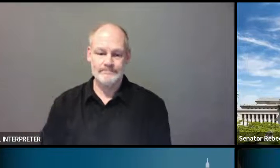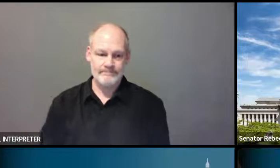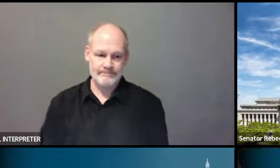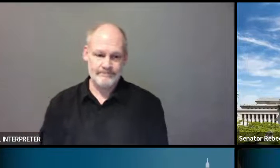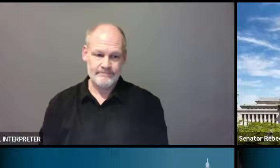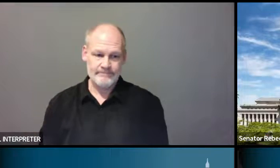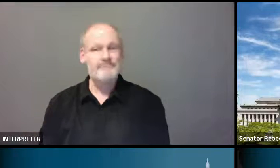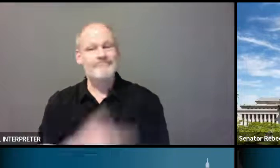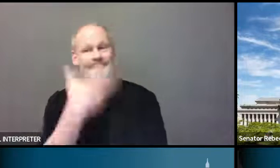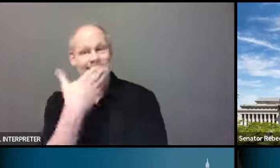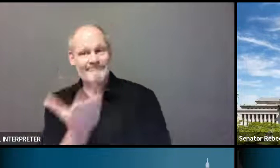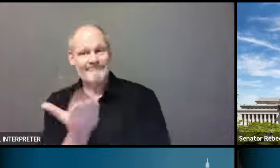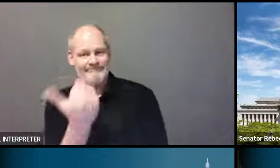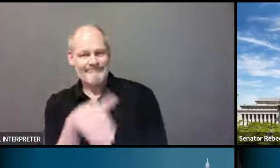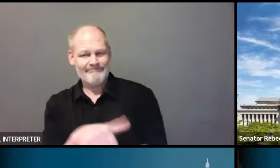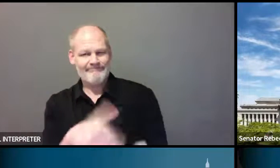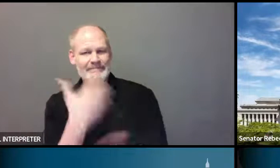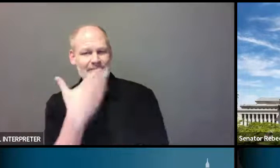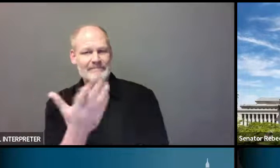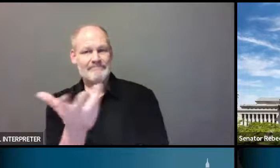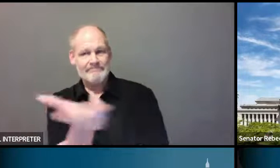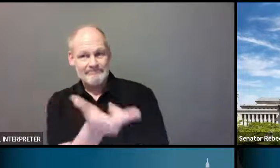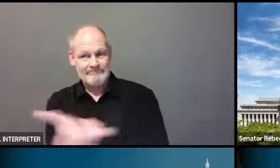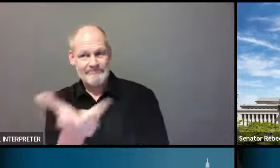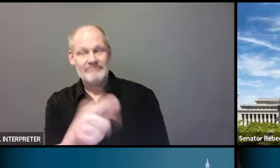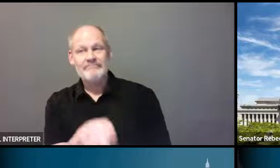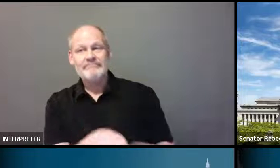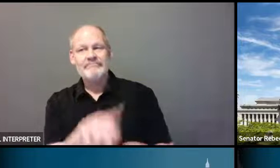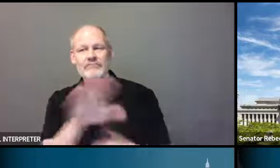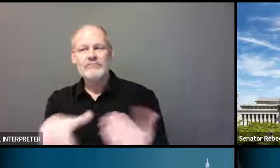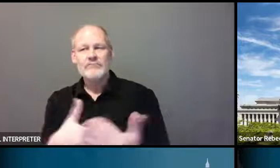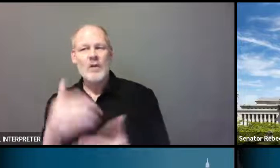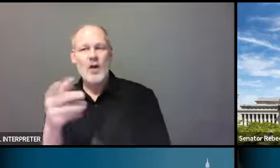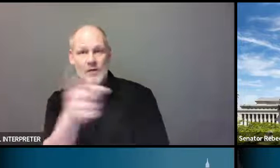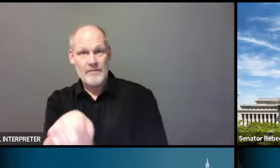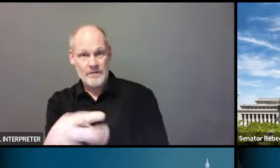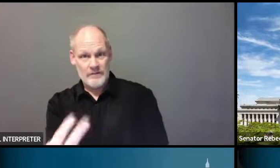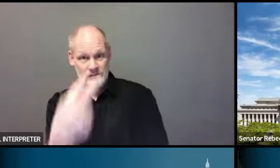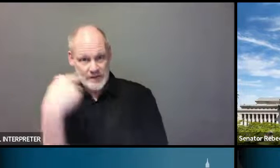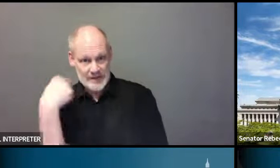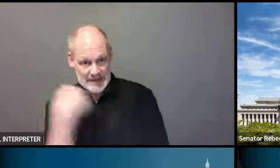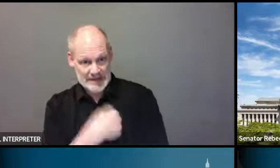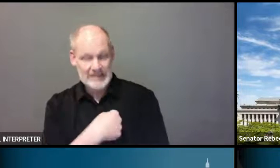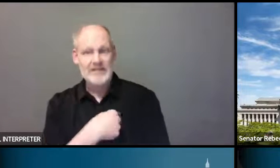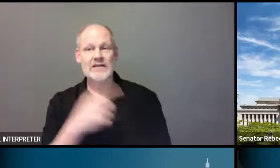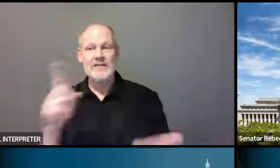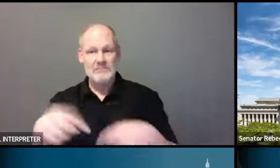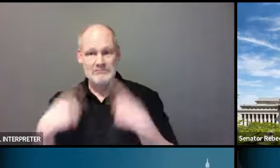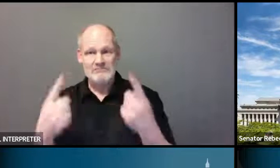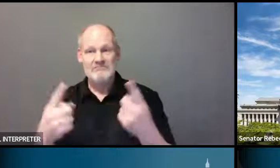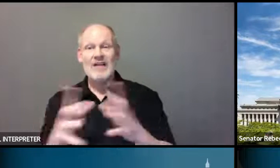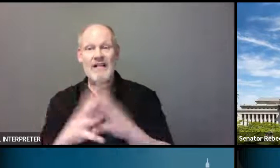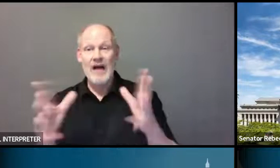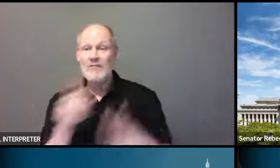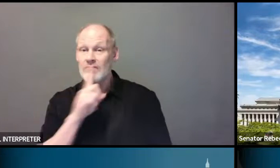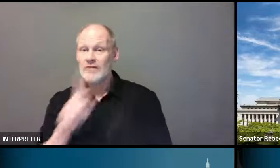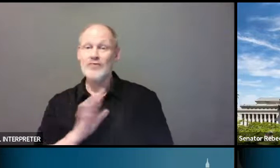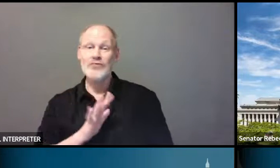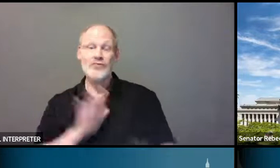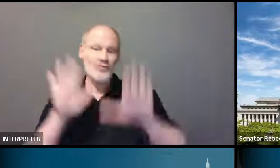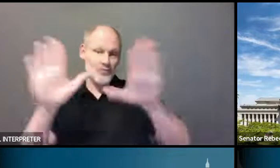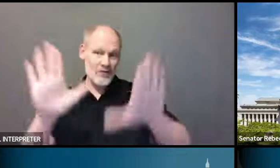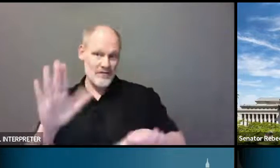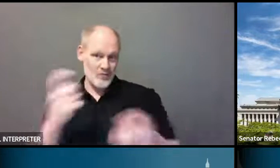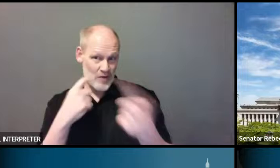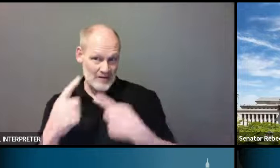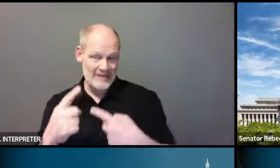Thank you once again to our lawmakers and to all of you for joining us. We had a lot of really wonderful questions tonight, and we did